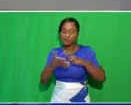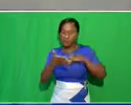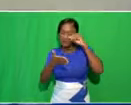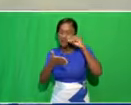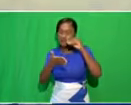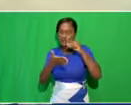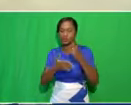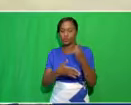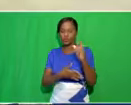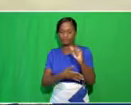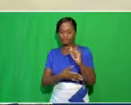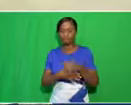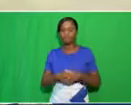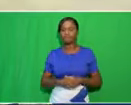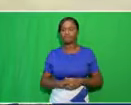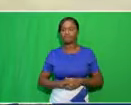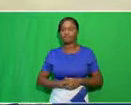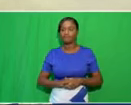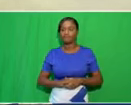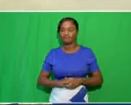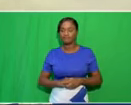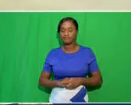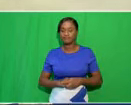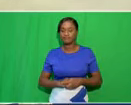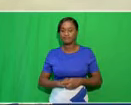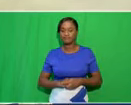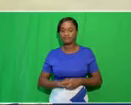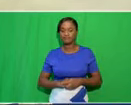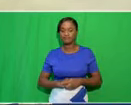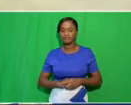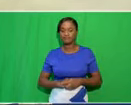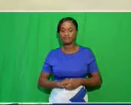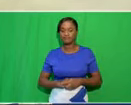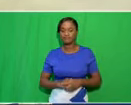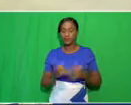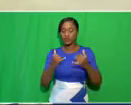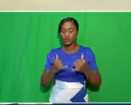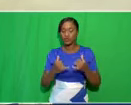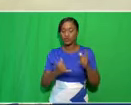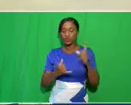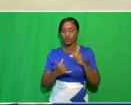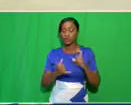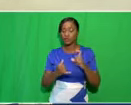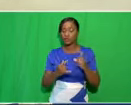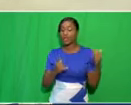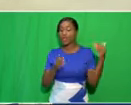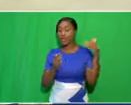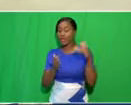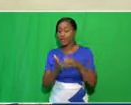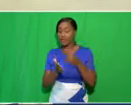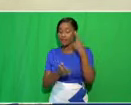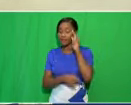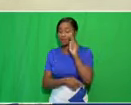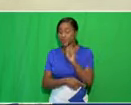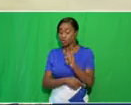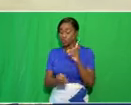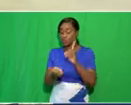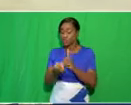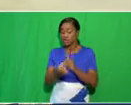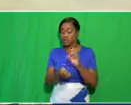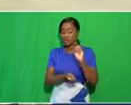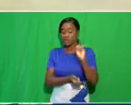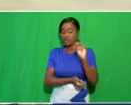you. Dr. Smith, don't leave the platform yet, mm-hmm. because this question is directed to you. This is a Zoom question that has